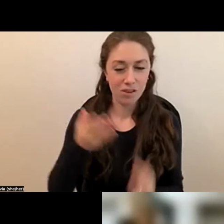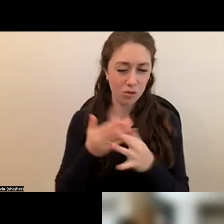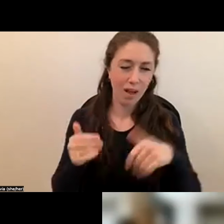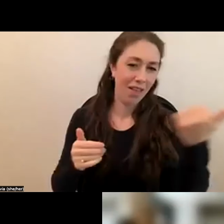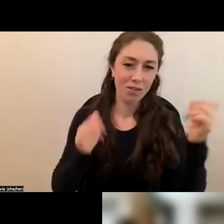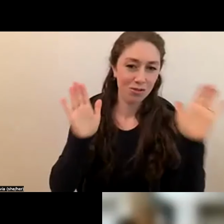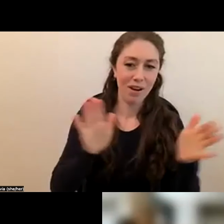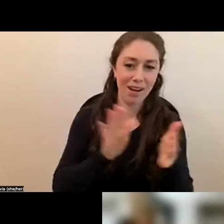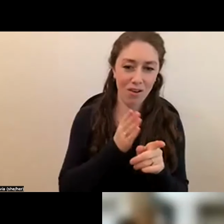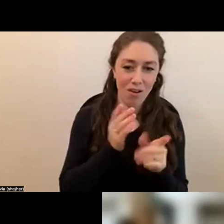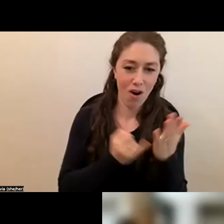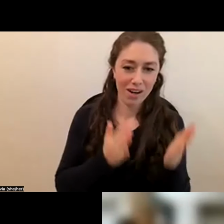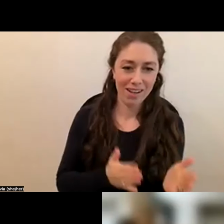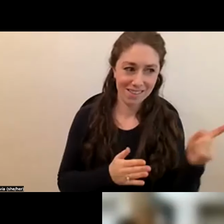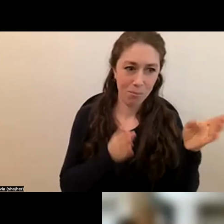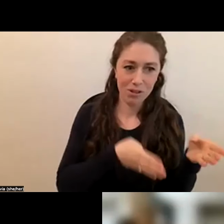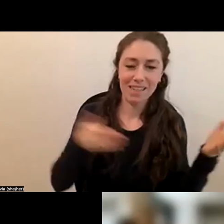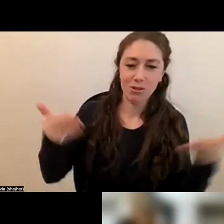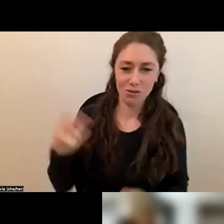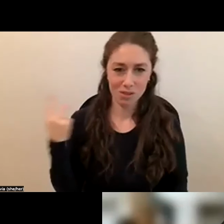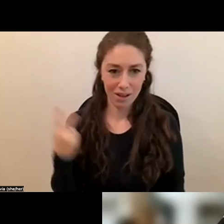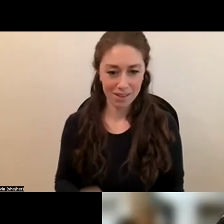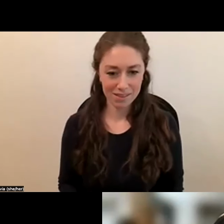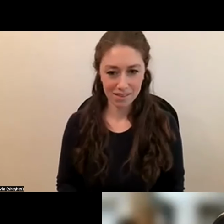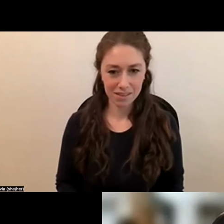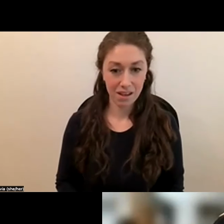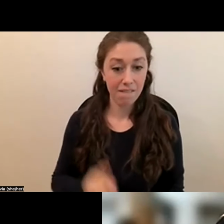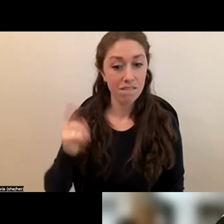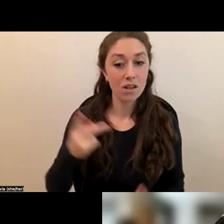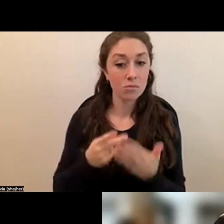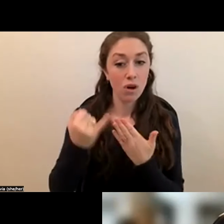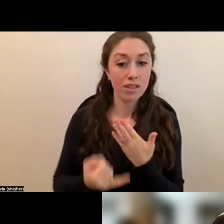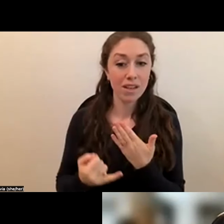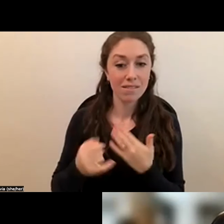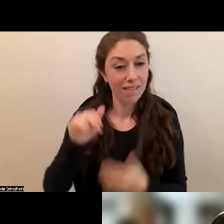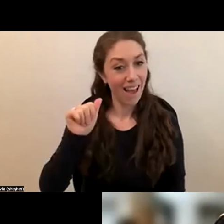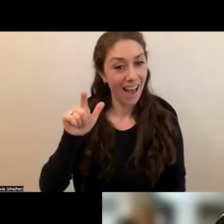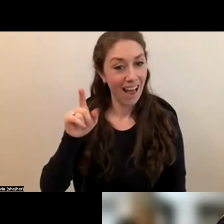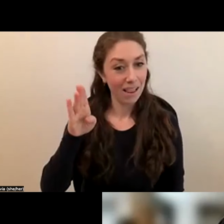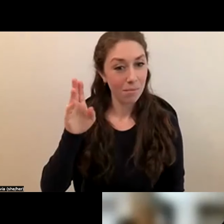Bonnie Holly, who introduced us. And our first project was an album release. We were working on